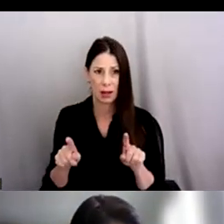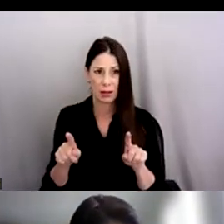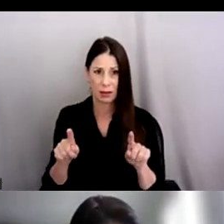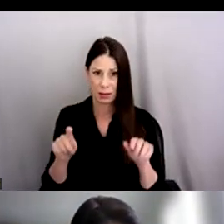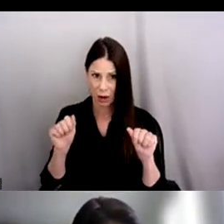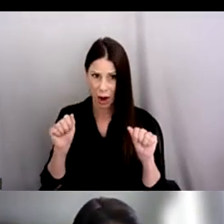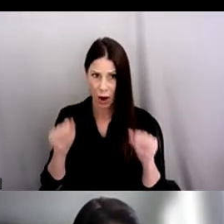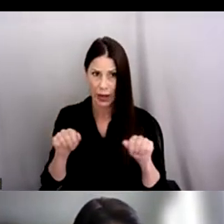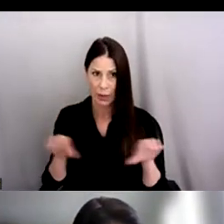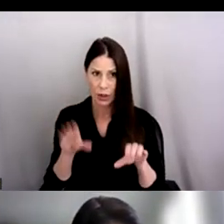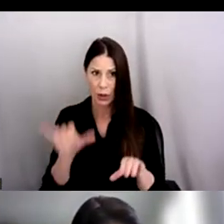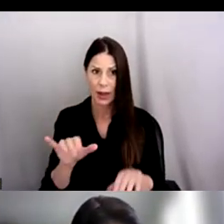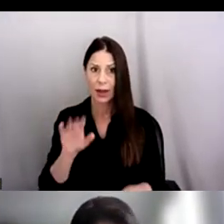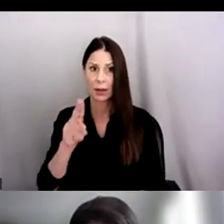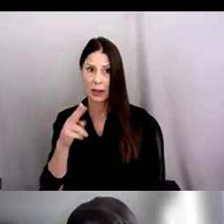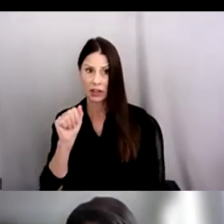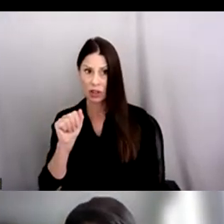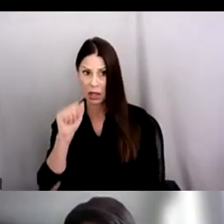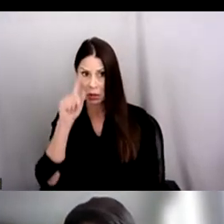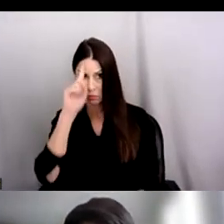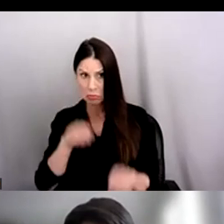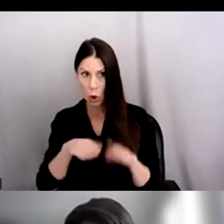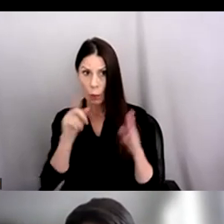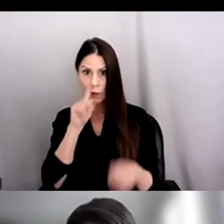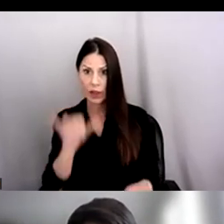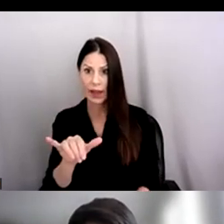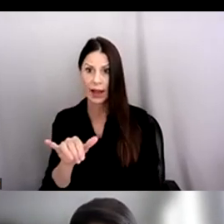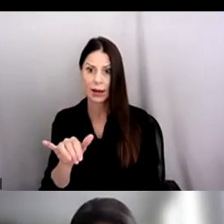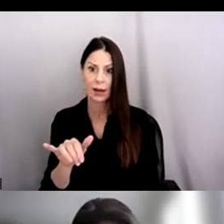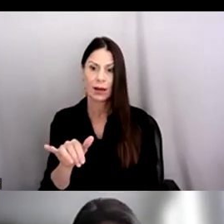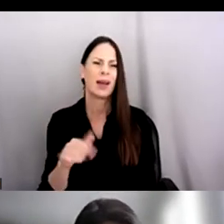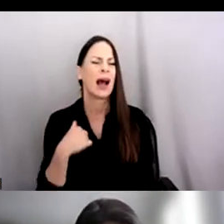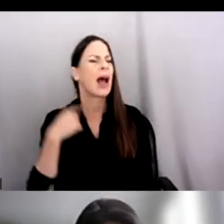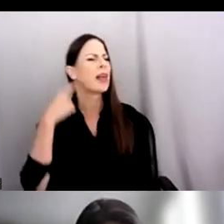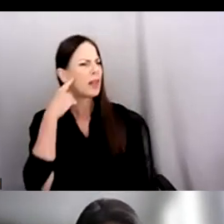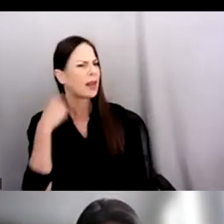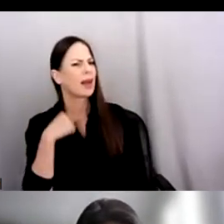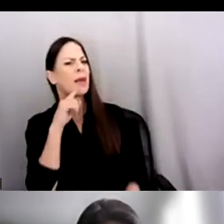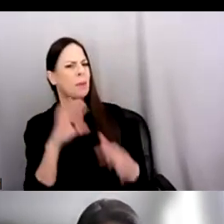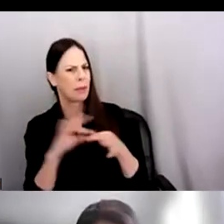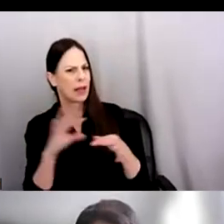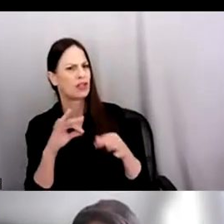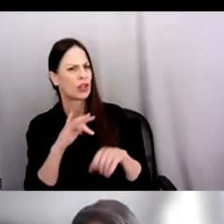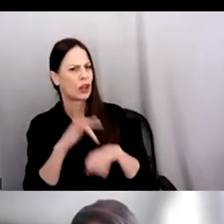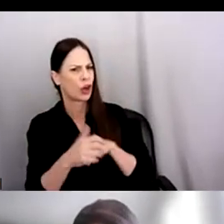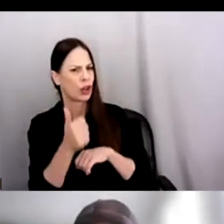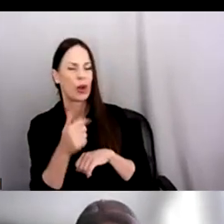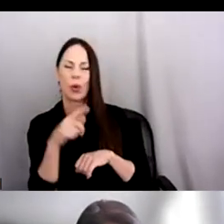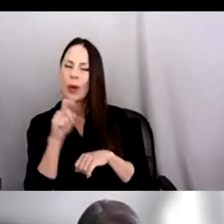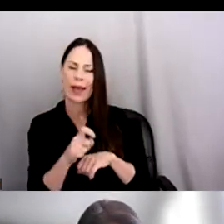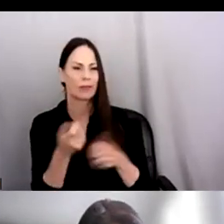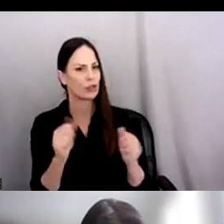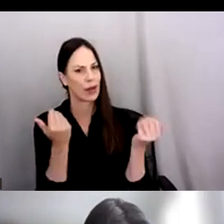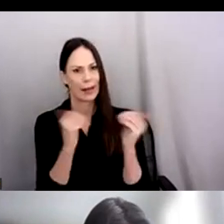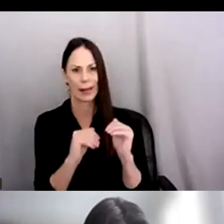Or that the BHA is open for? I think like I mentioned earlier, we really need to try to limit that to an hour, as we had